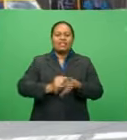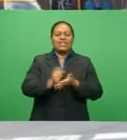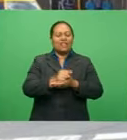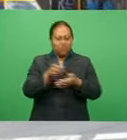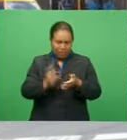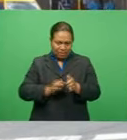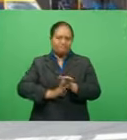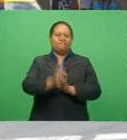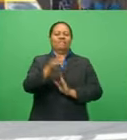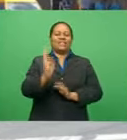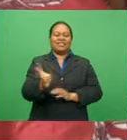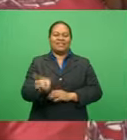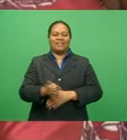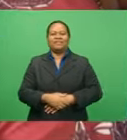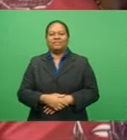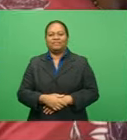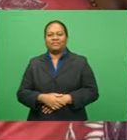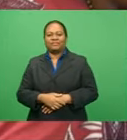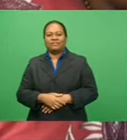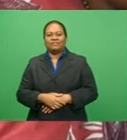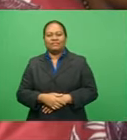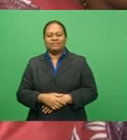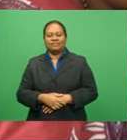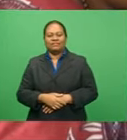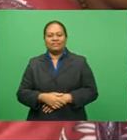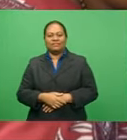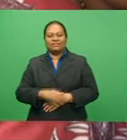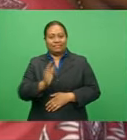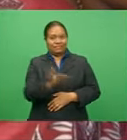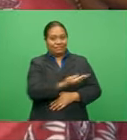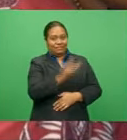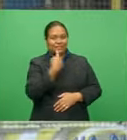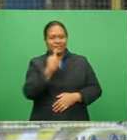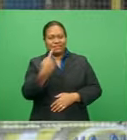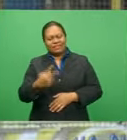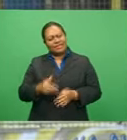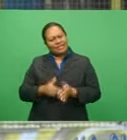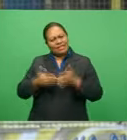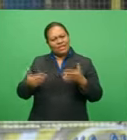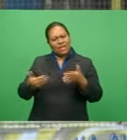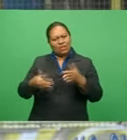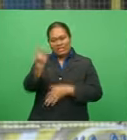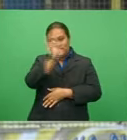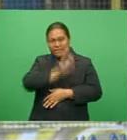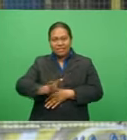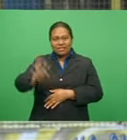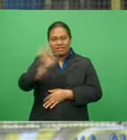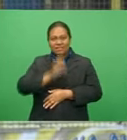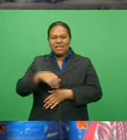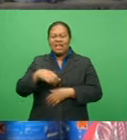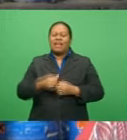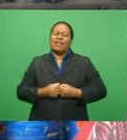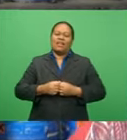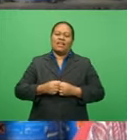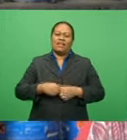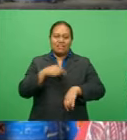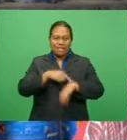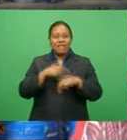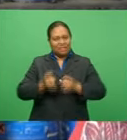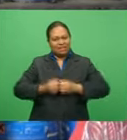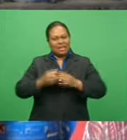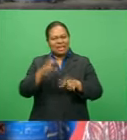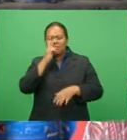week. Just because I think now it's festive season started, so plenty people will